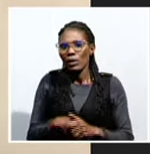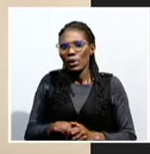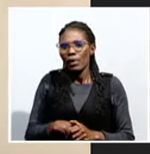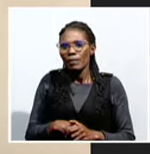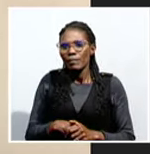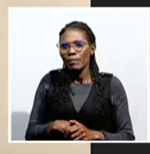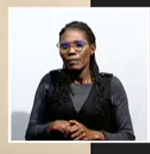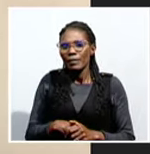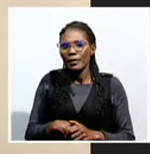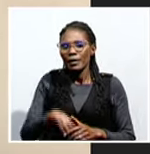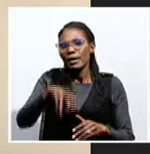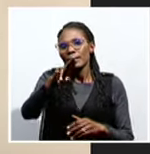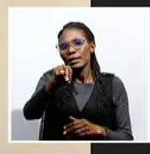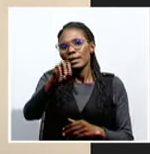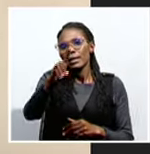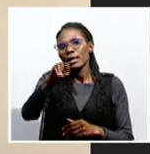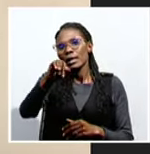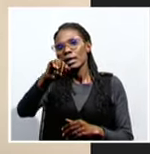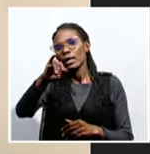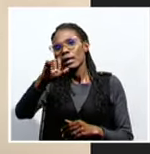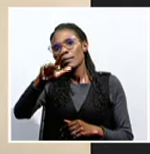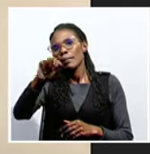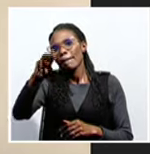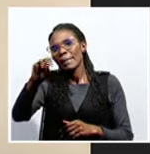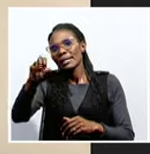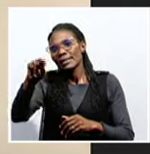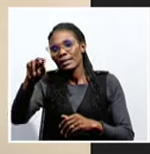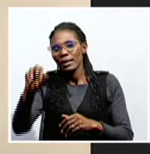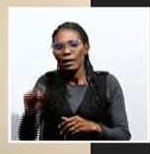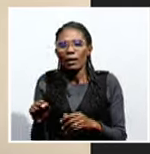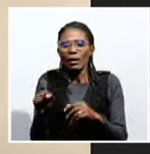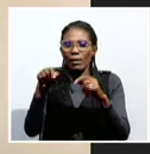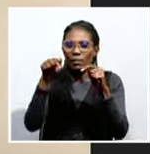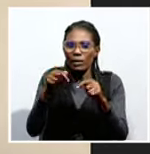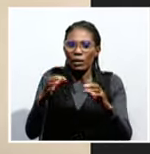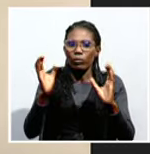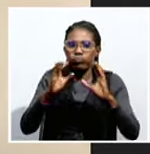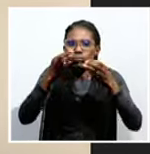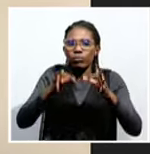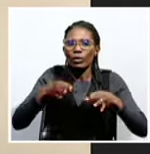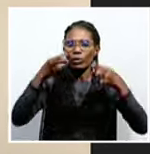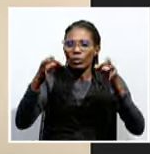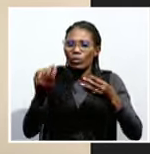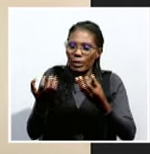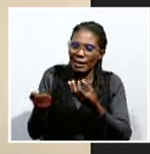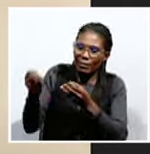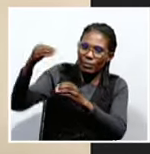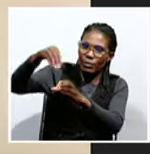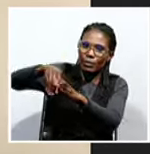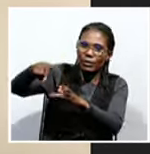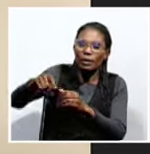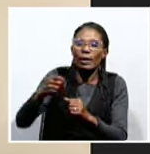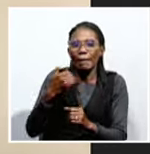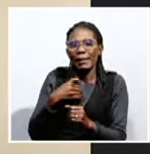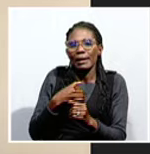the original Dilimani, was also there. And that time, I was a member of the SWAPO Youth League Central